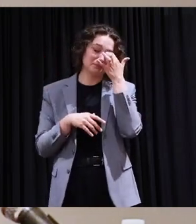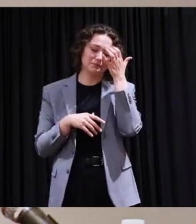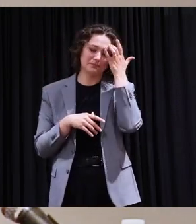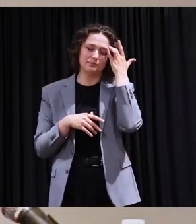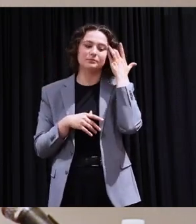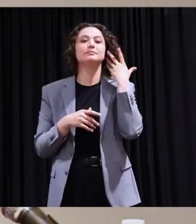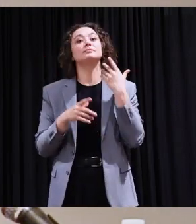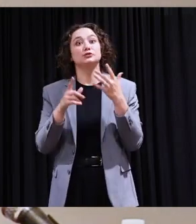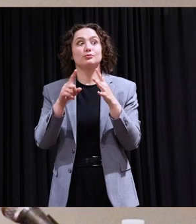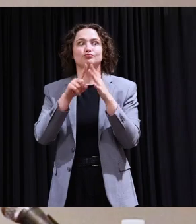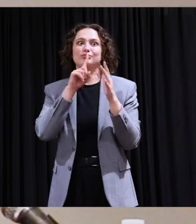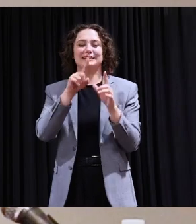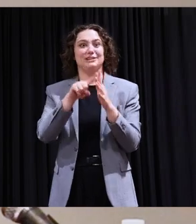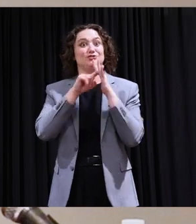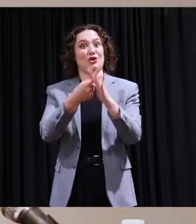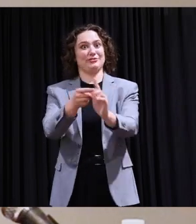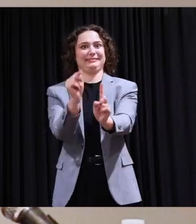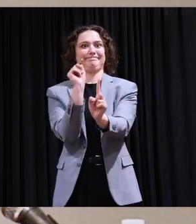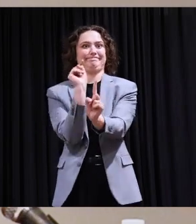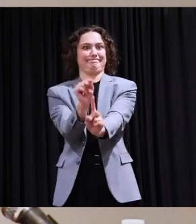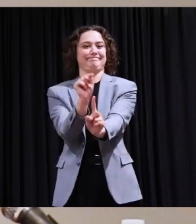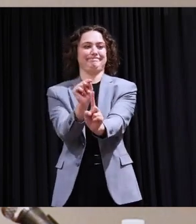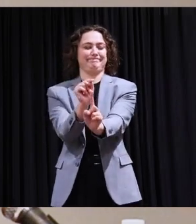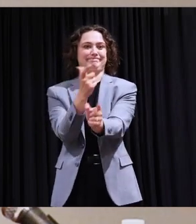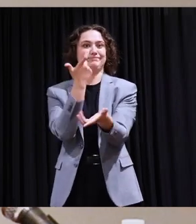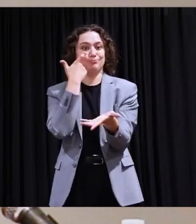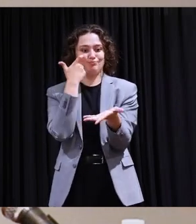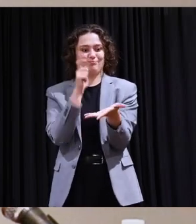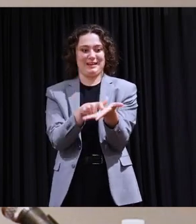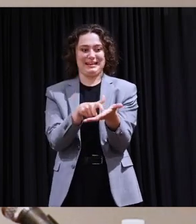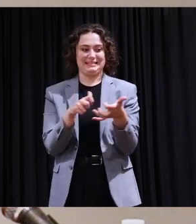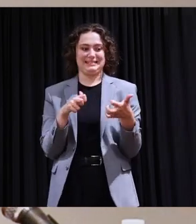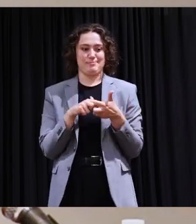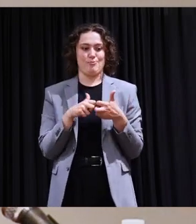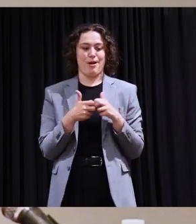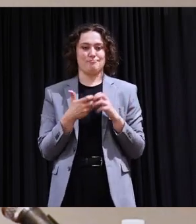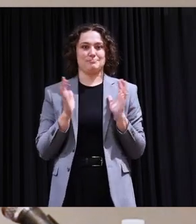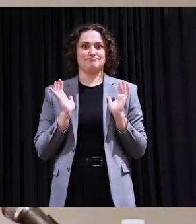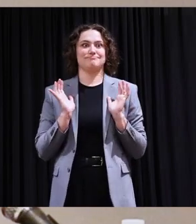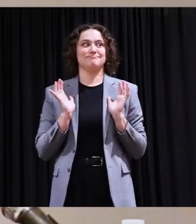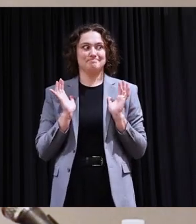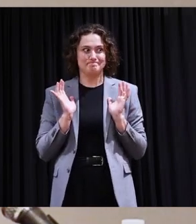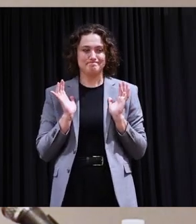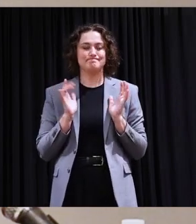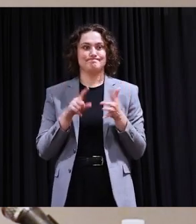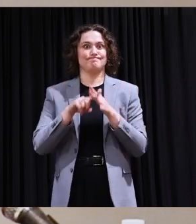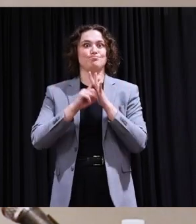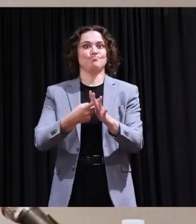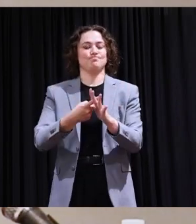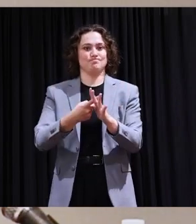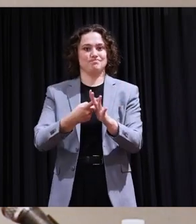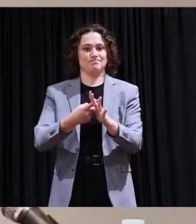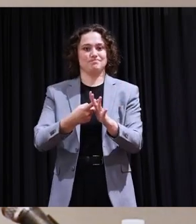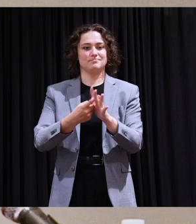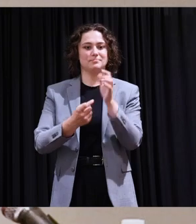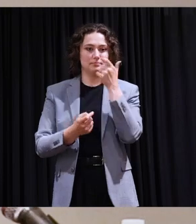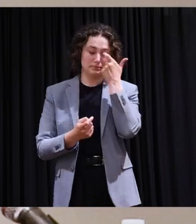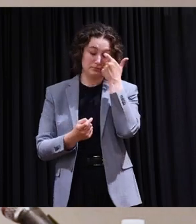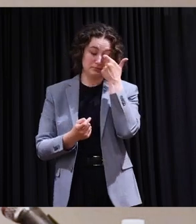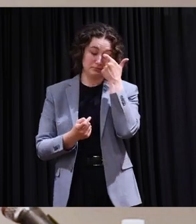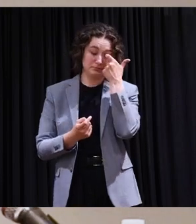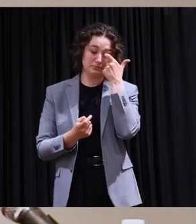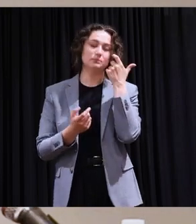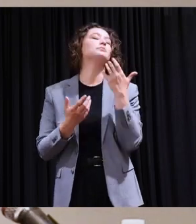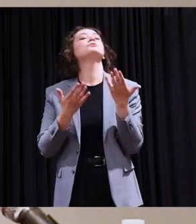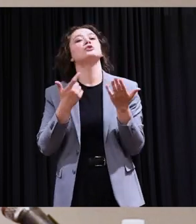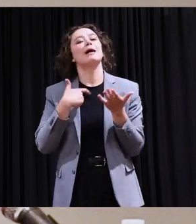Because it starts there, you know, recognizing the problem. And so some things that we're doing, you know, and I have to give credit